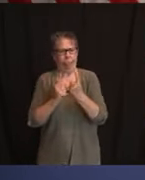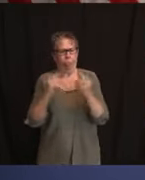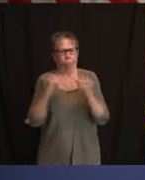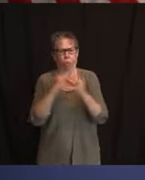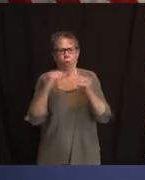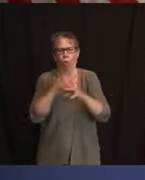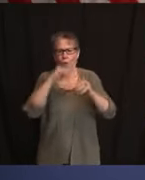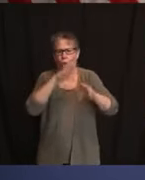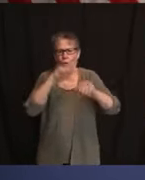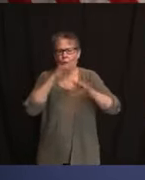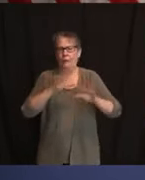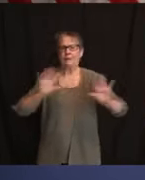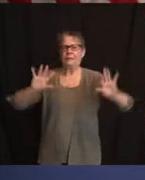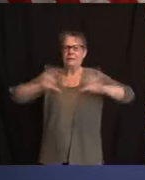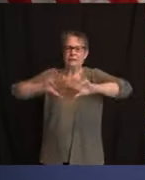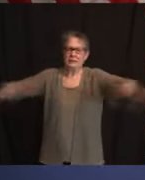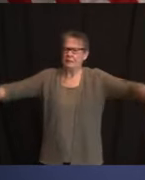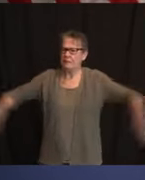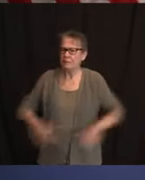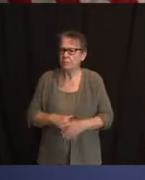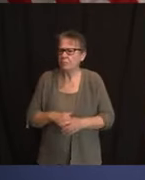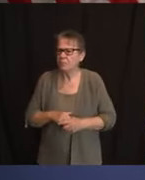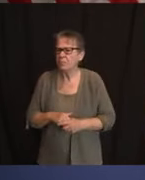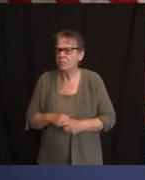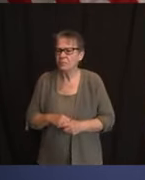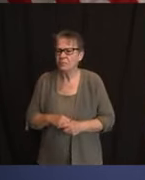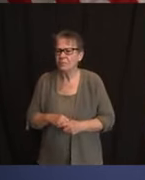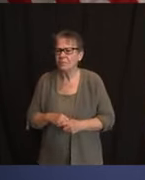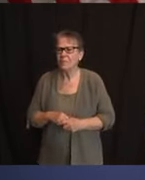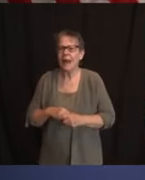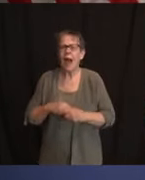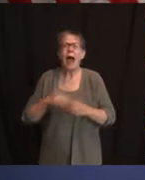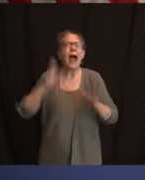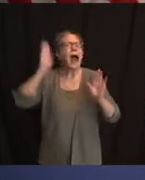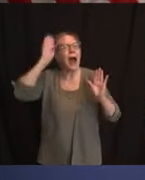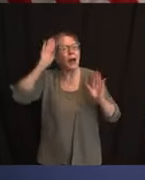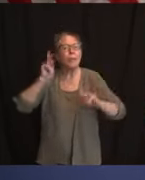stigma associated with it. Just, it's just what we're doing these days. It is what it is.